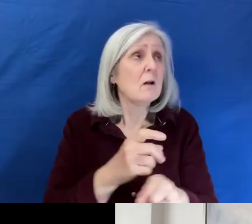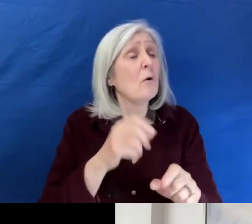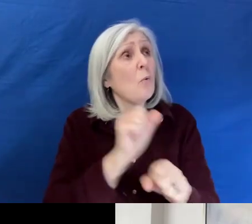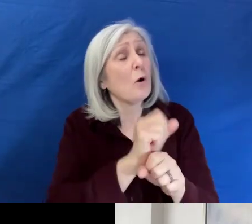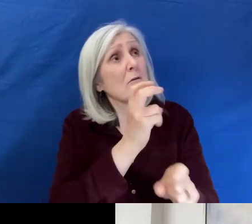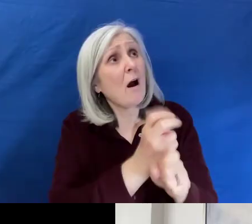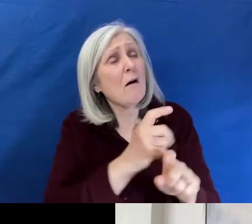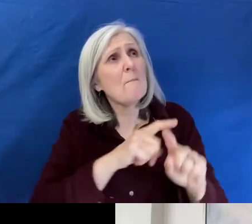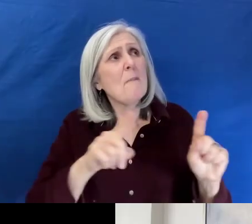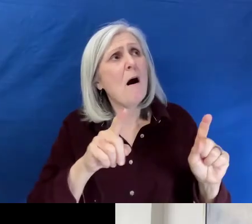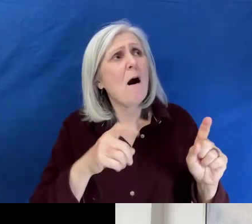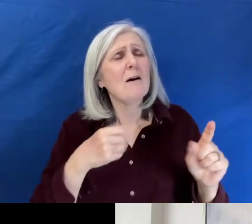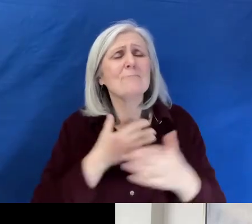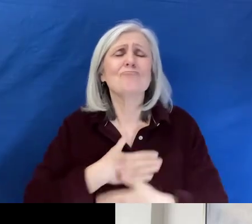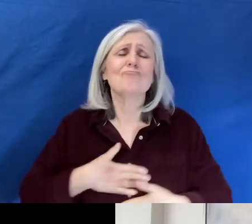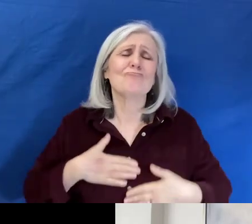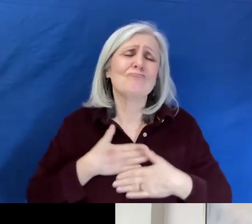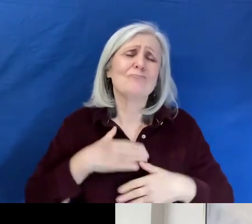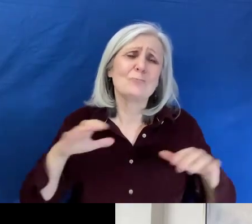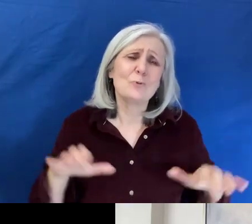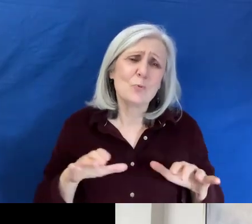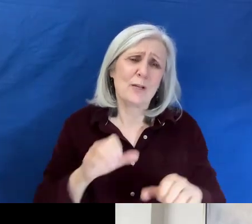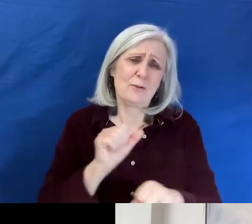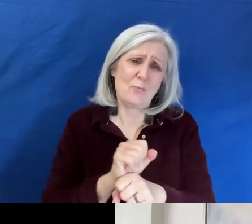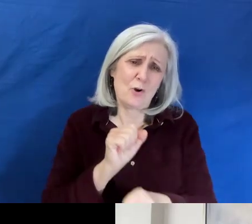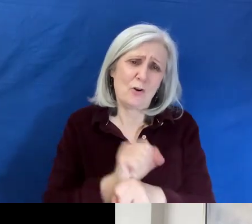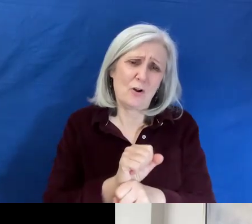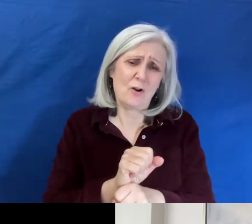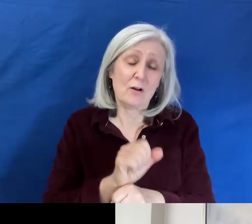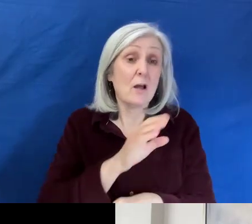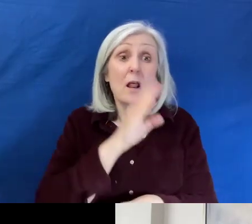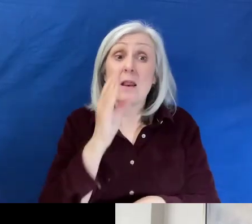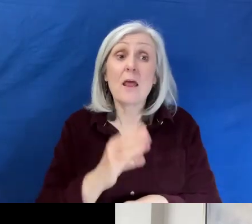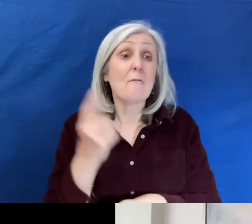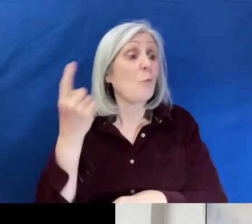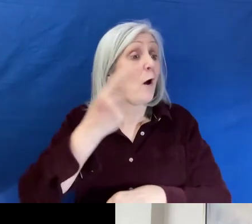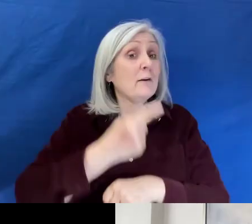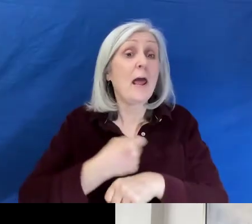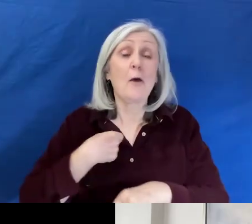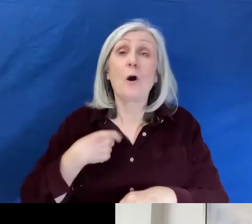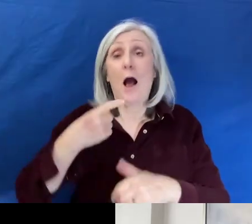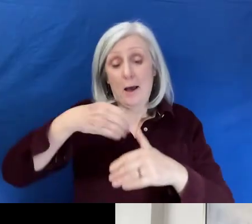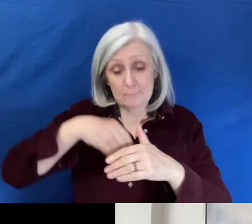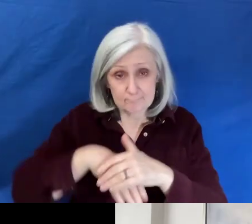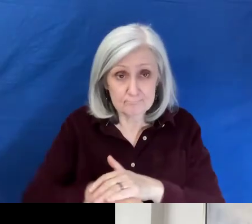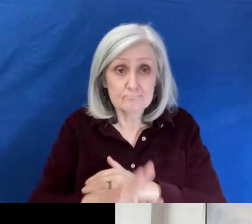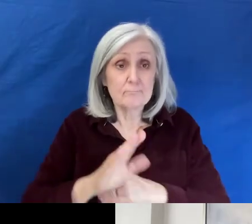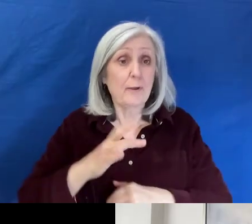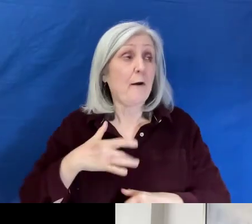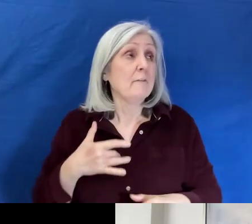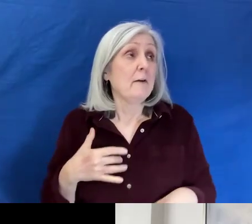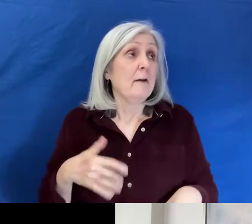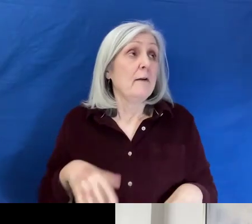had so much fun doing it. And there's never a day where I walk on set that I am just not